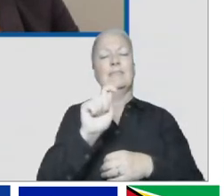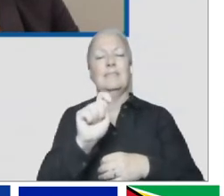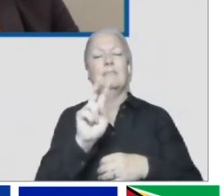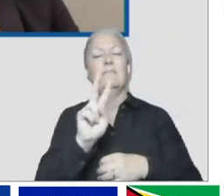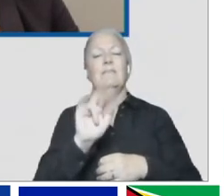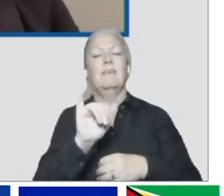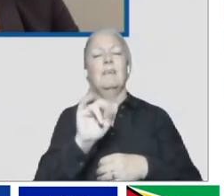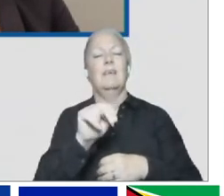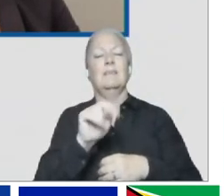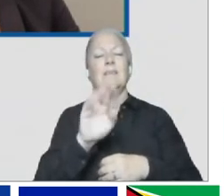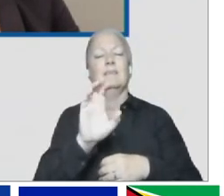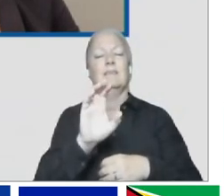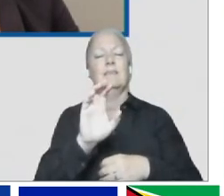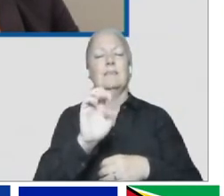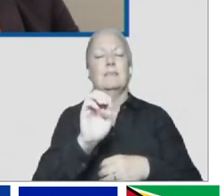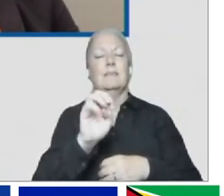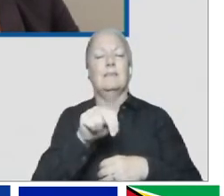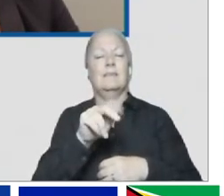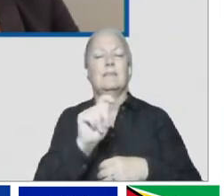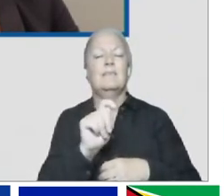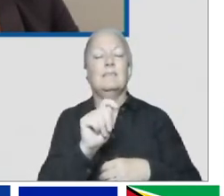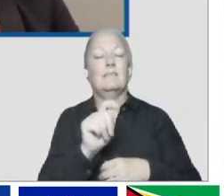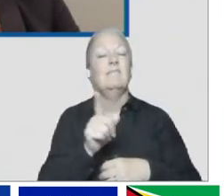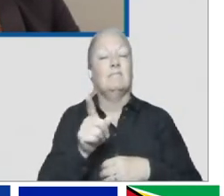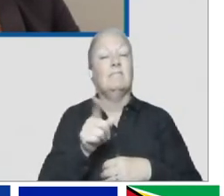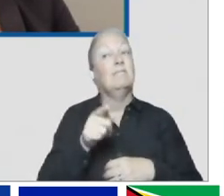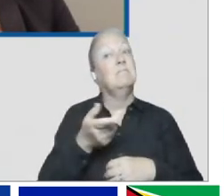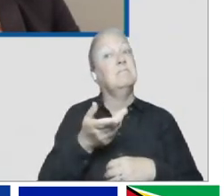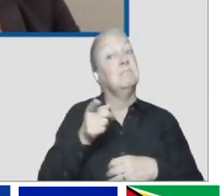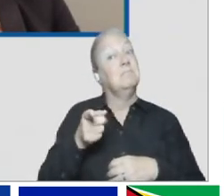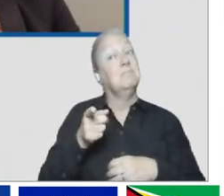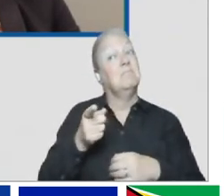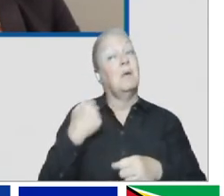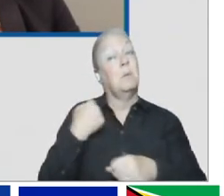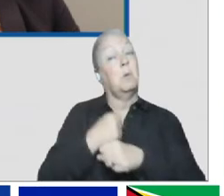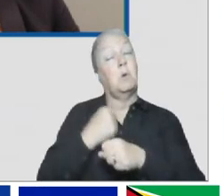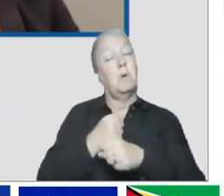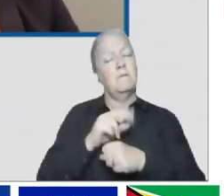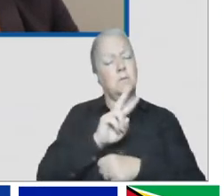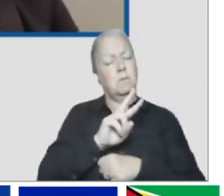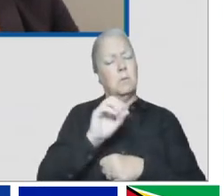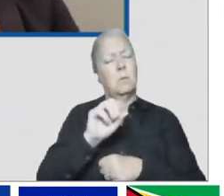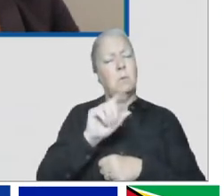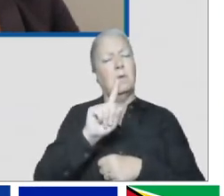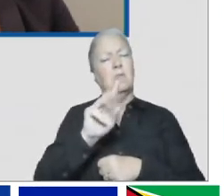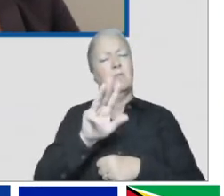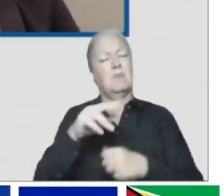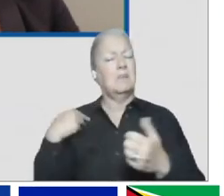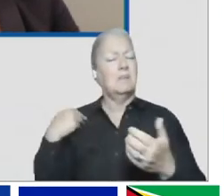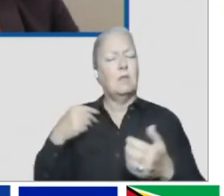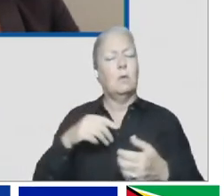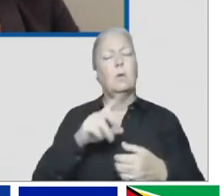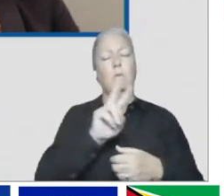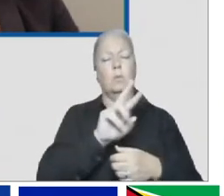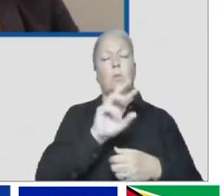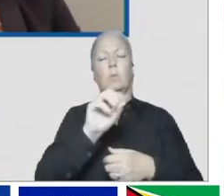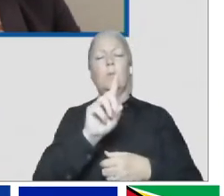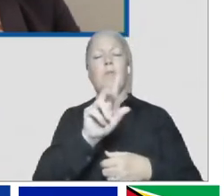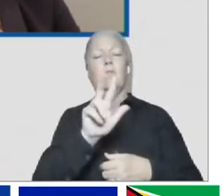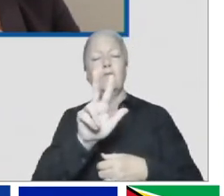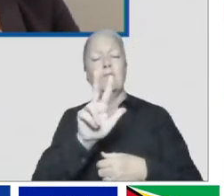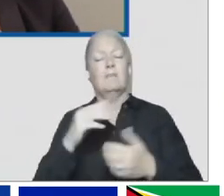position since 2013, I believe, and has near to 30 years of experience with emergency